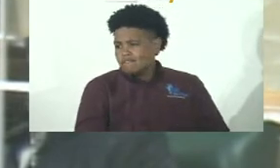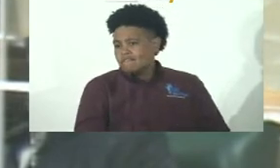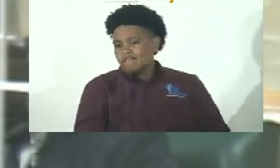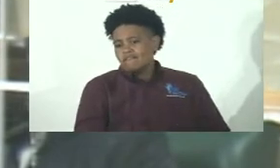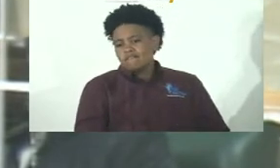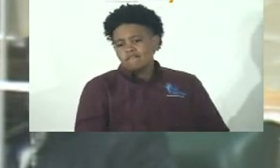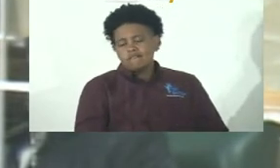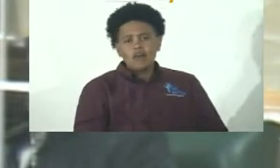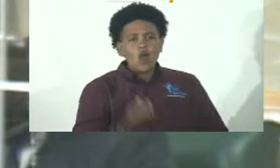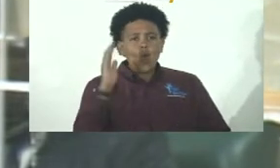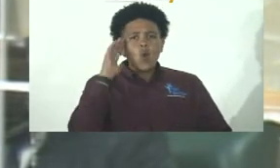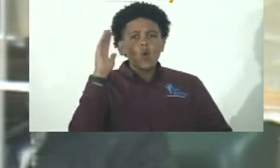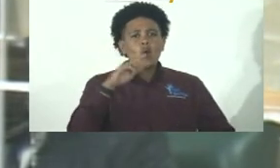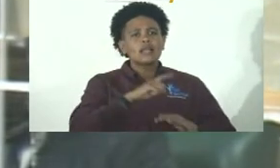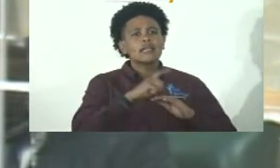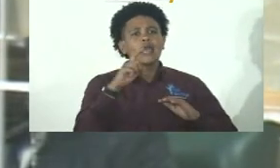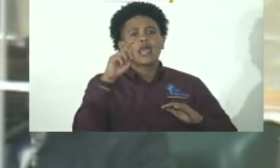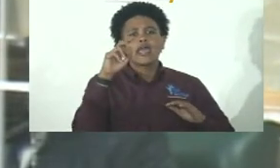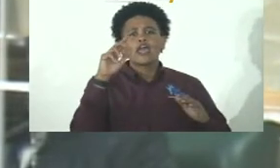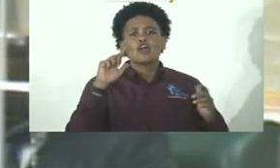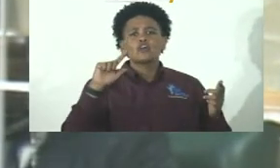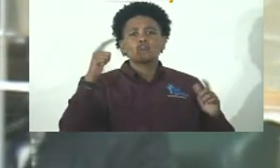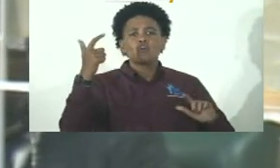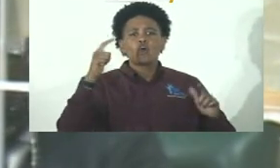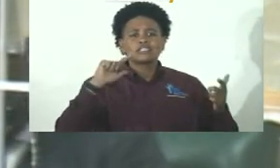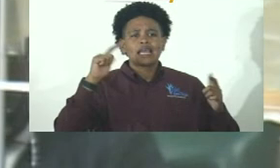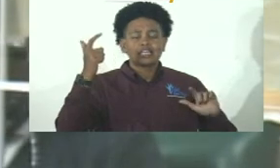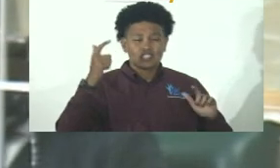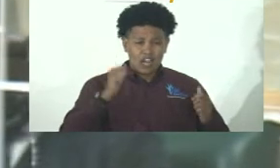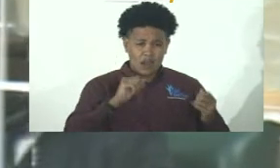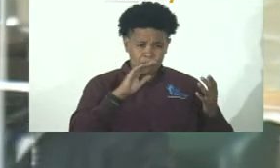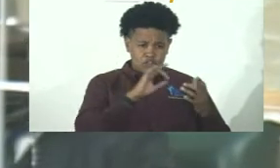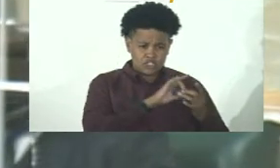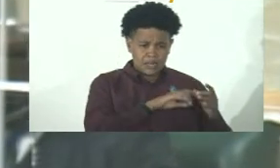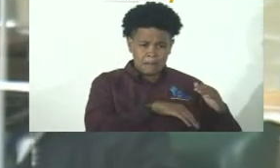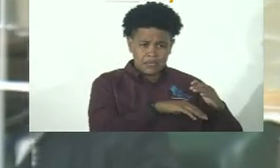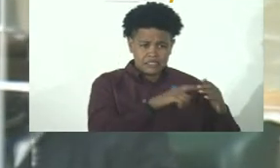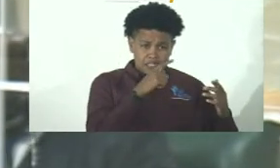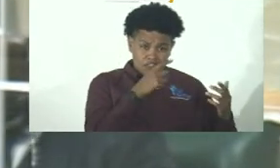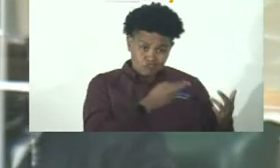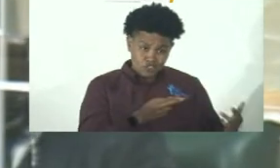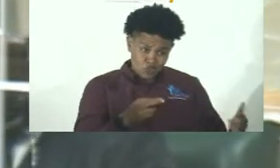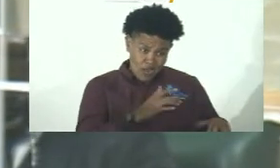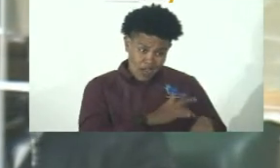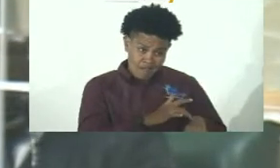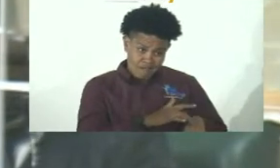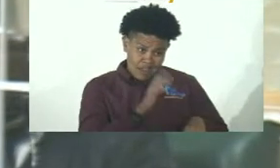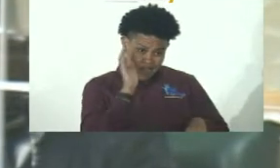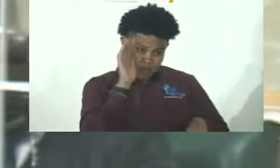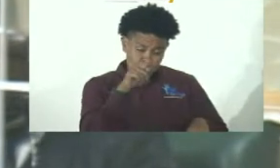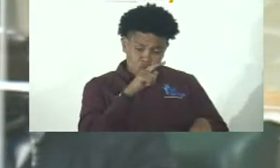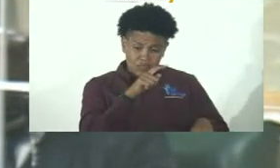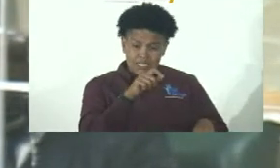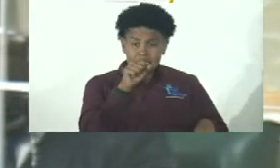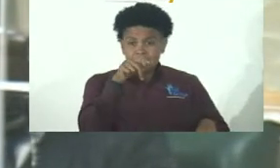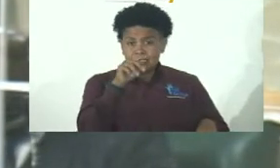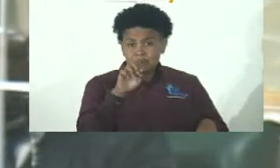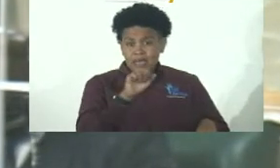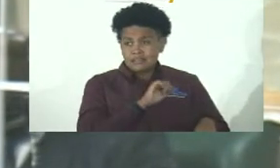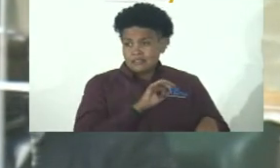a whole day rotation approach based on resources available that would be space and staffing at